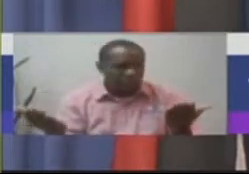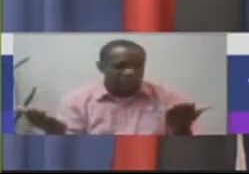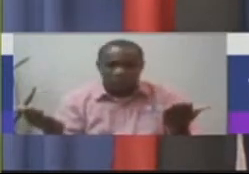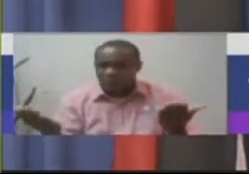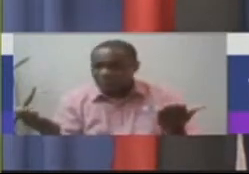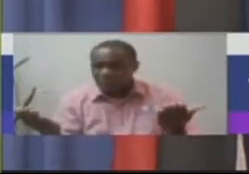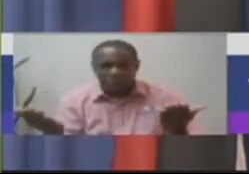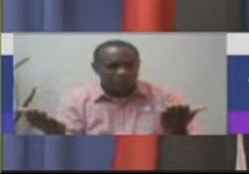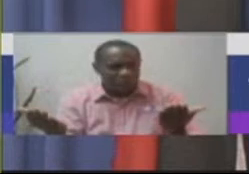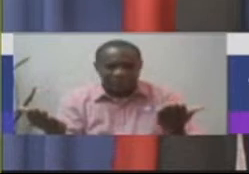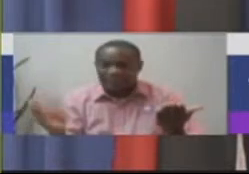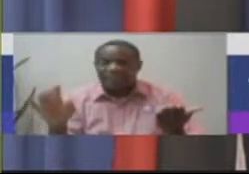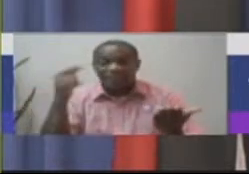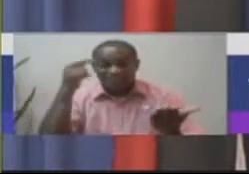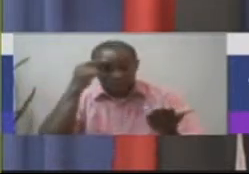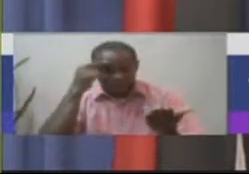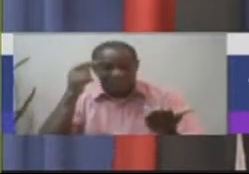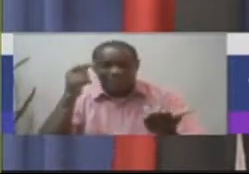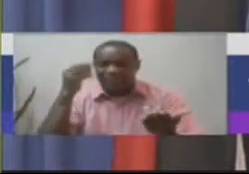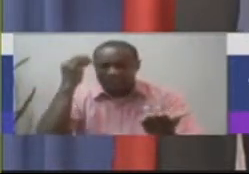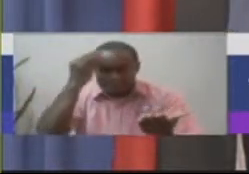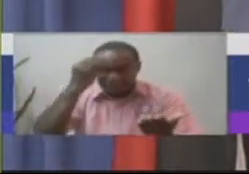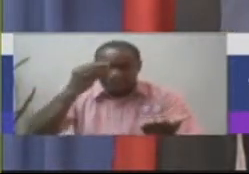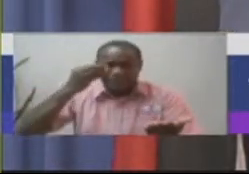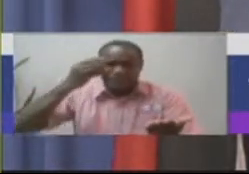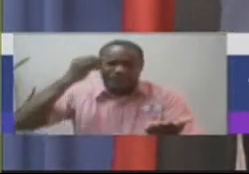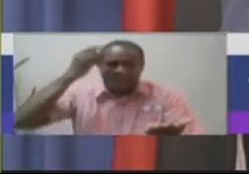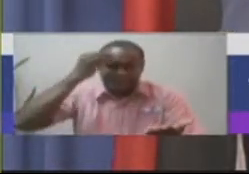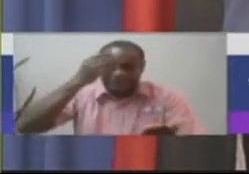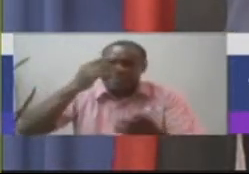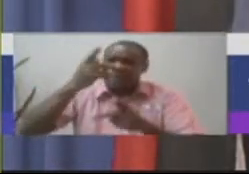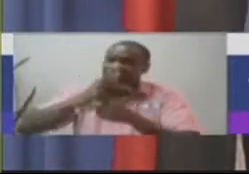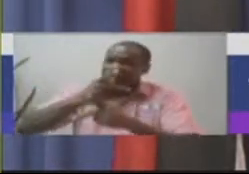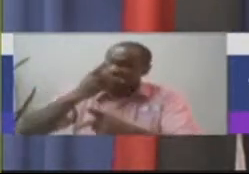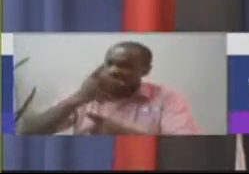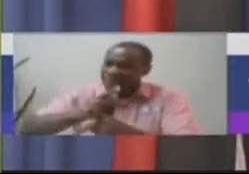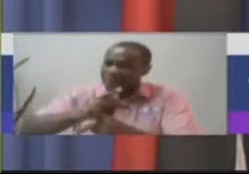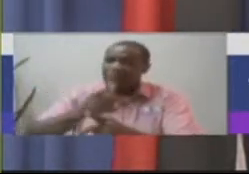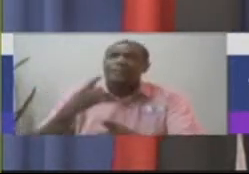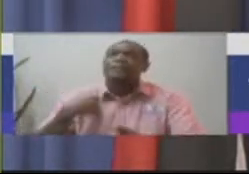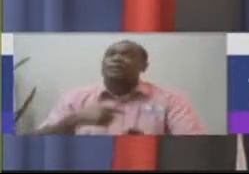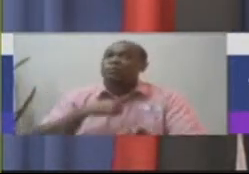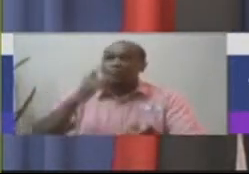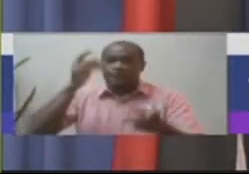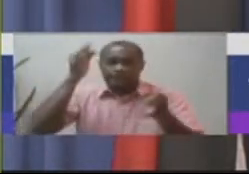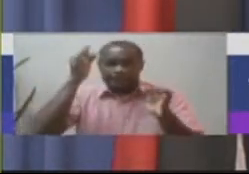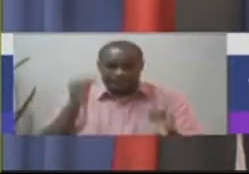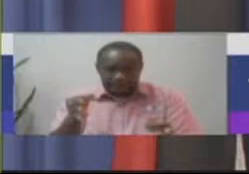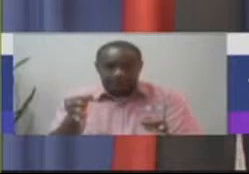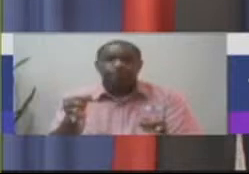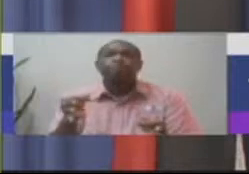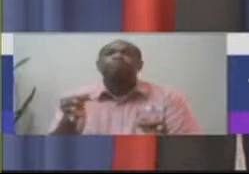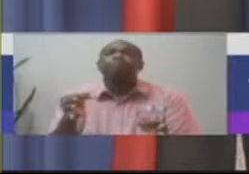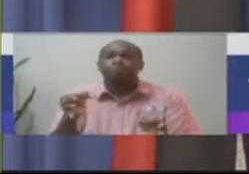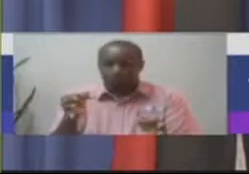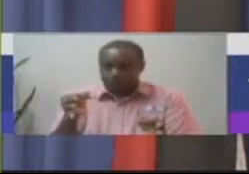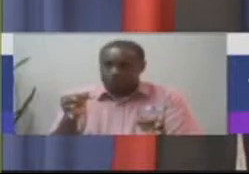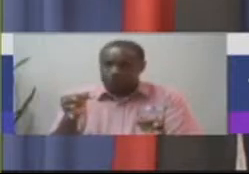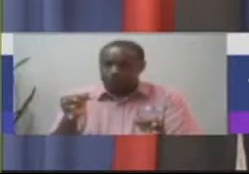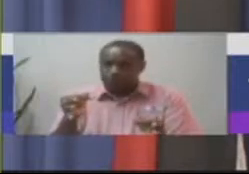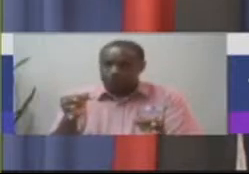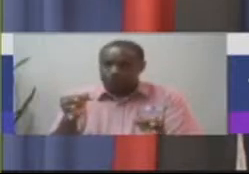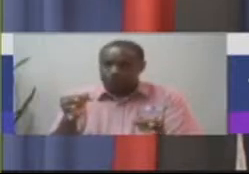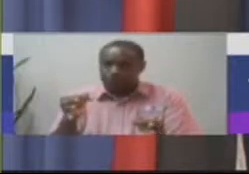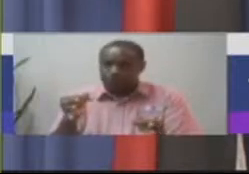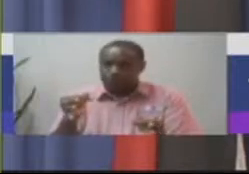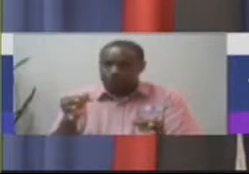carefully, and we have decided, given what is happening, that there are